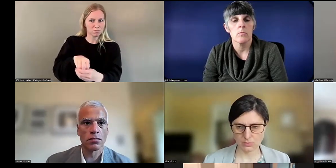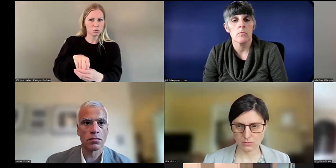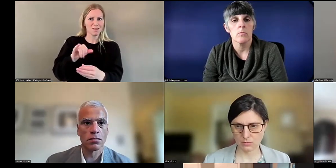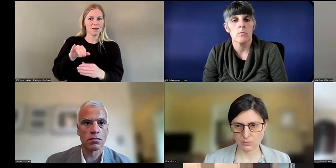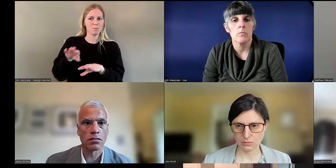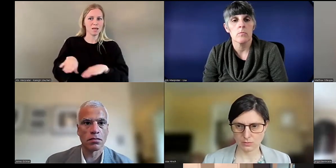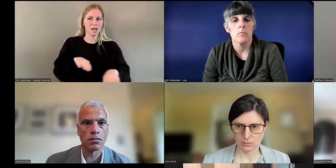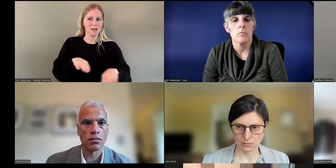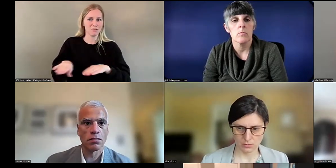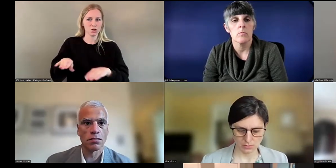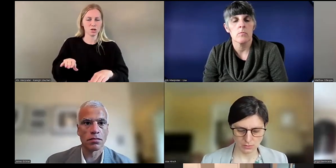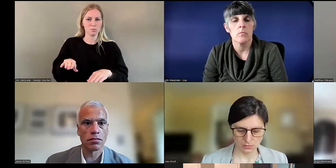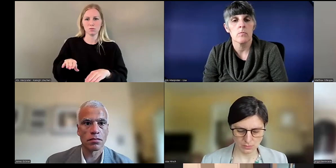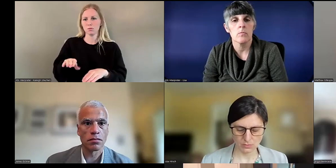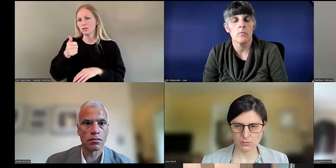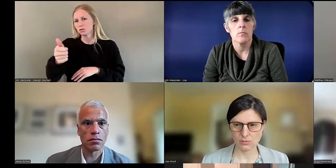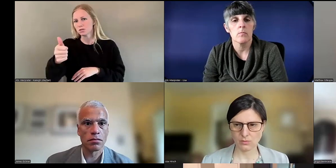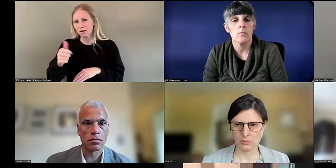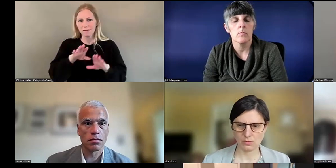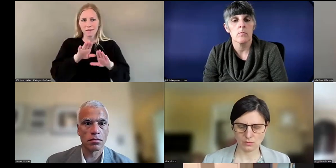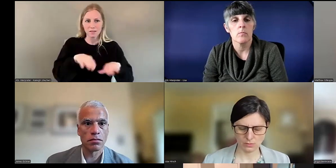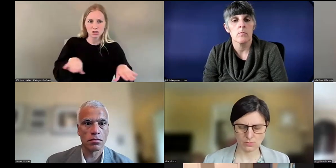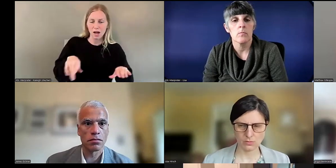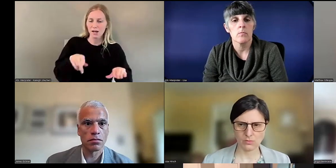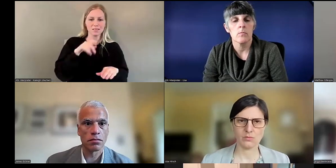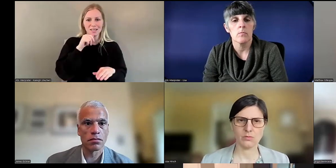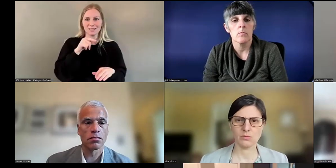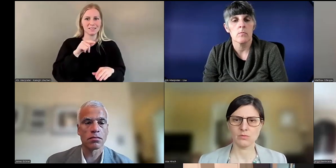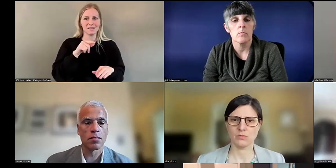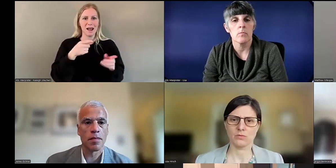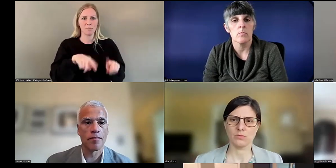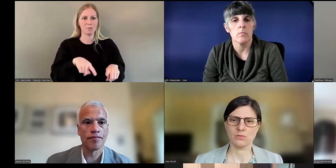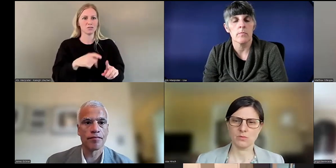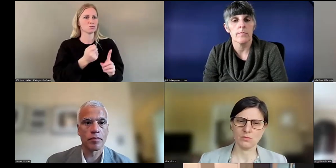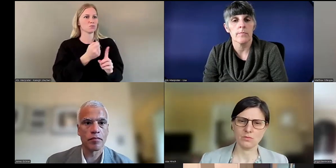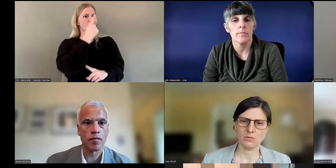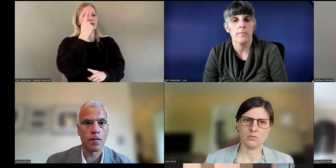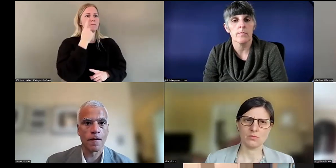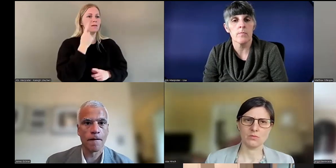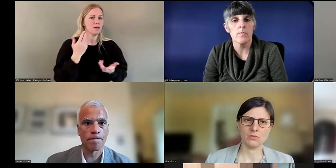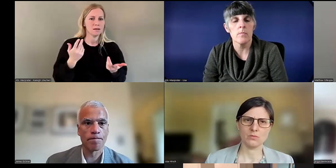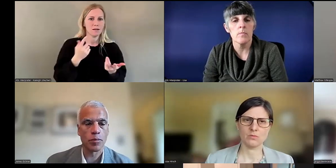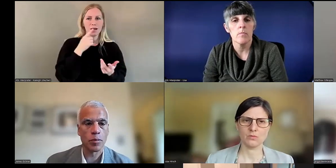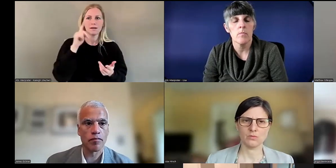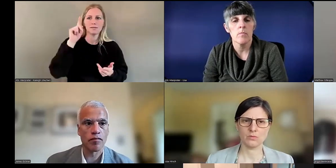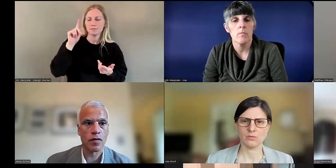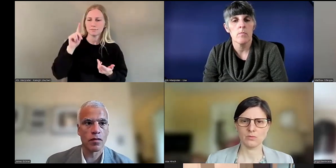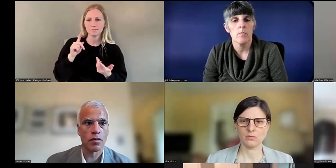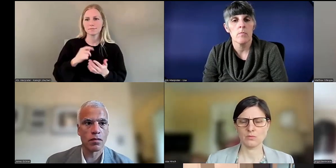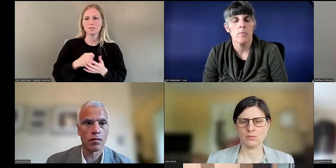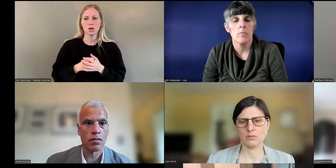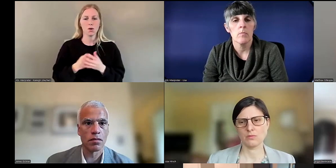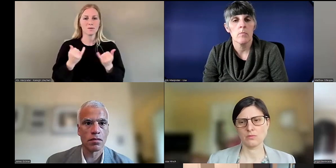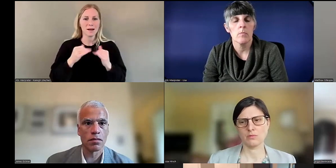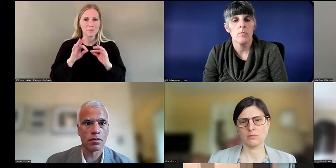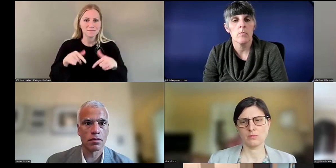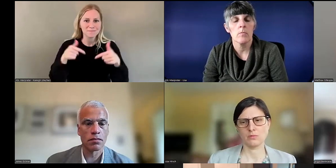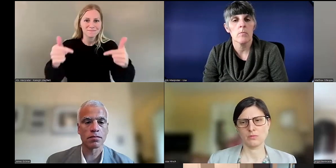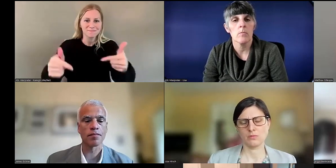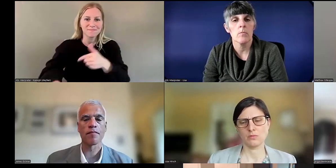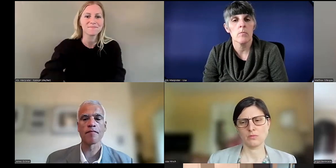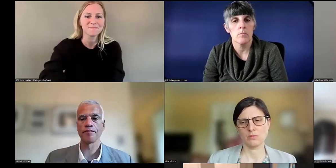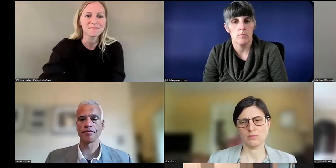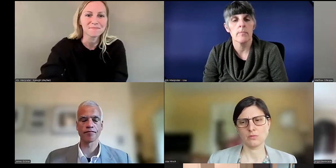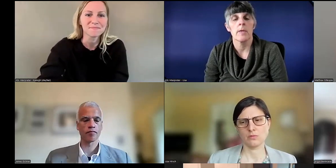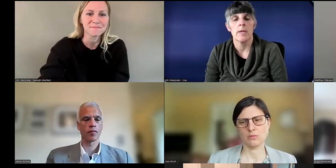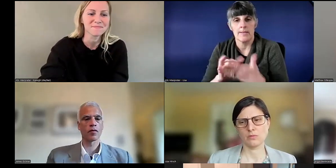The child behaviors don't occur in isolation or in a vacuum. And I think This is why when I started and talked about training,